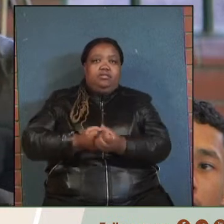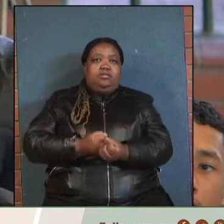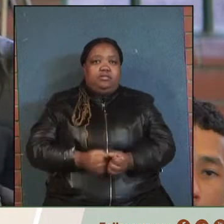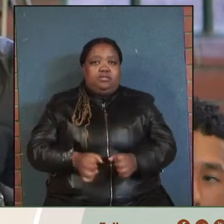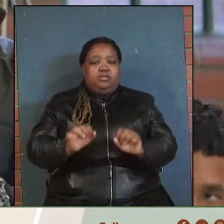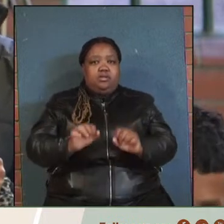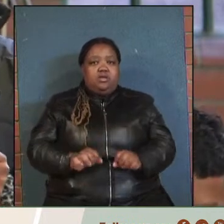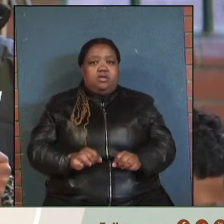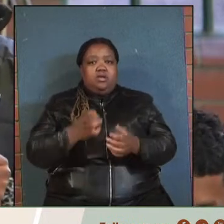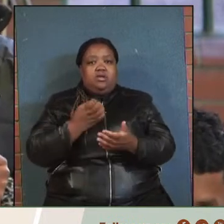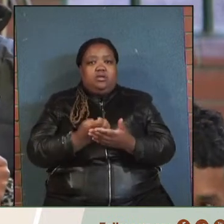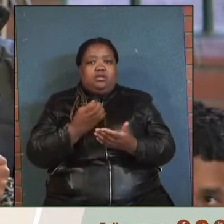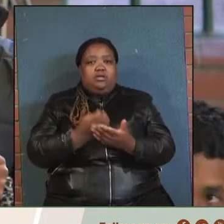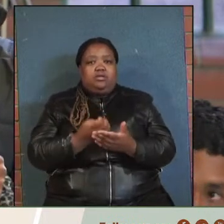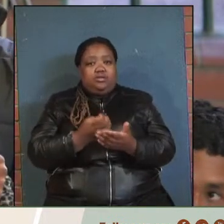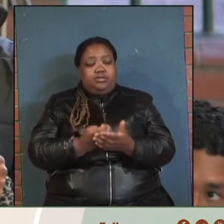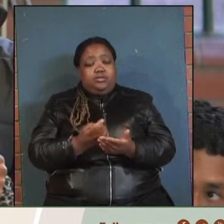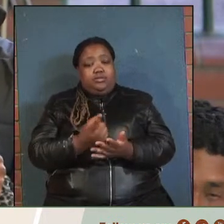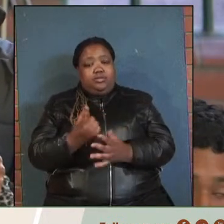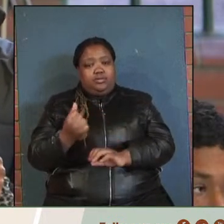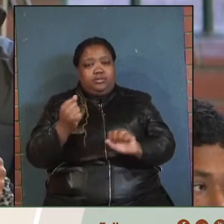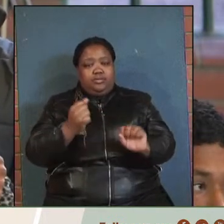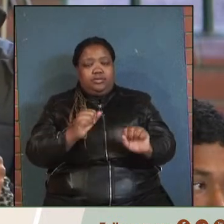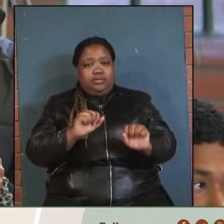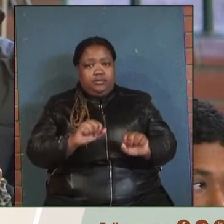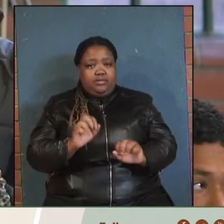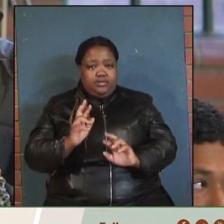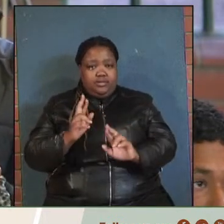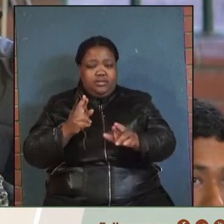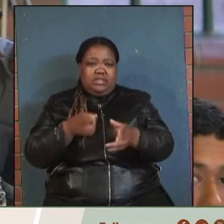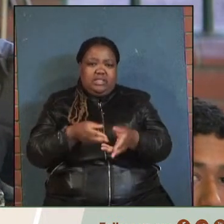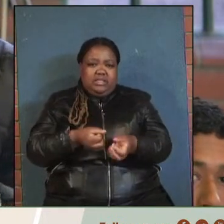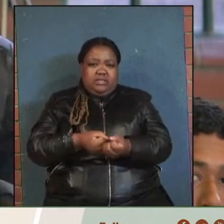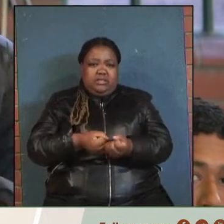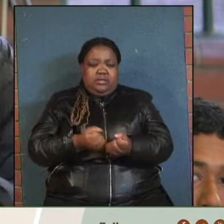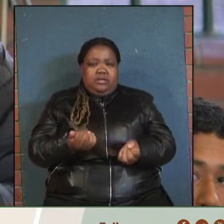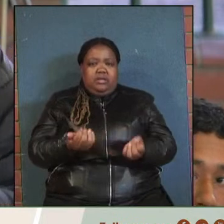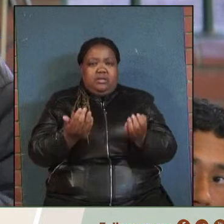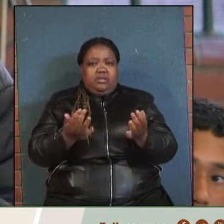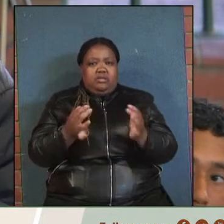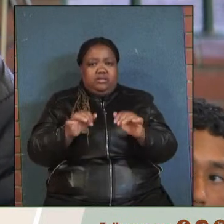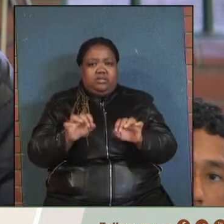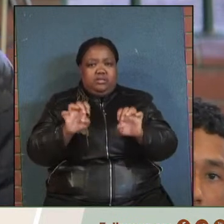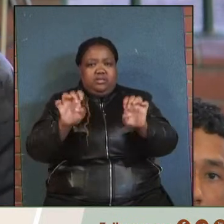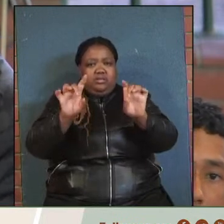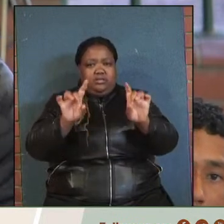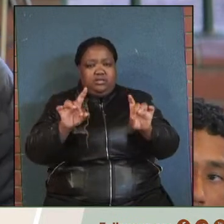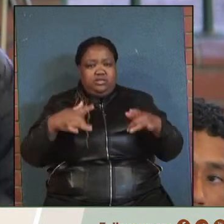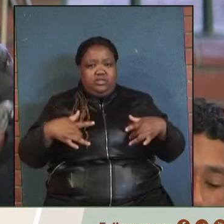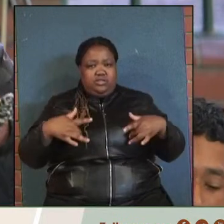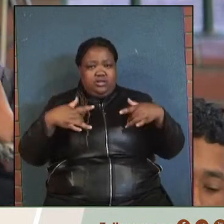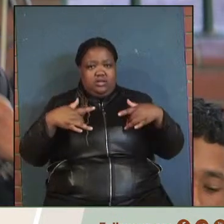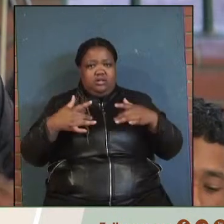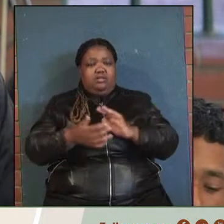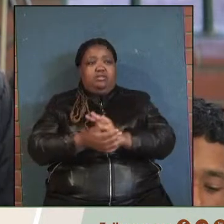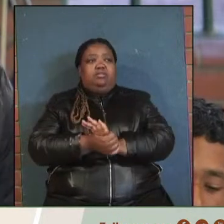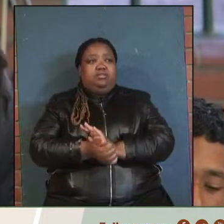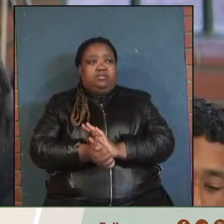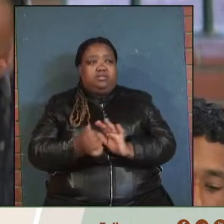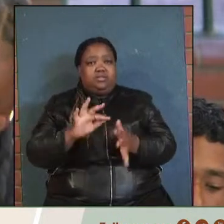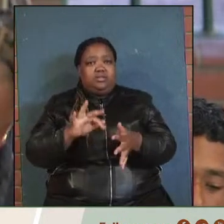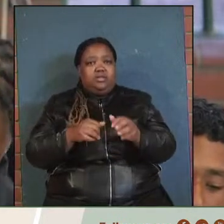strengthening, response and support services, and education and life skills. That'll be all. I thank